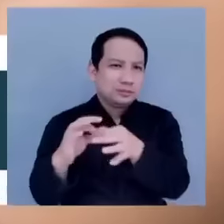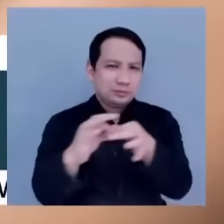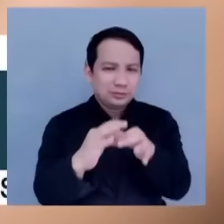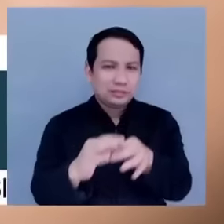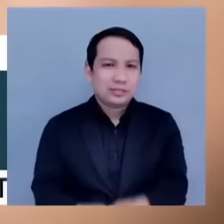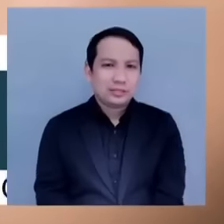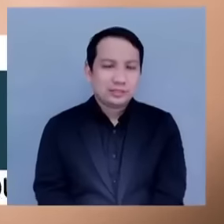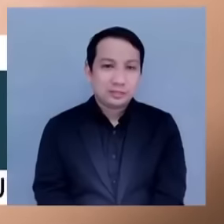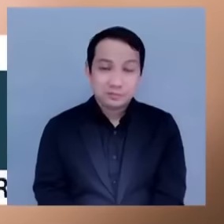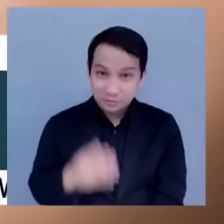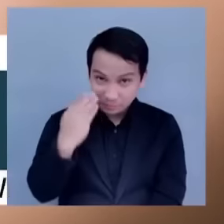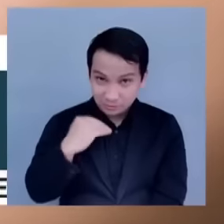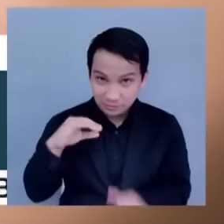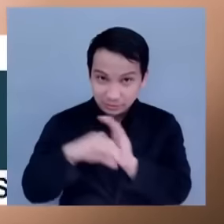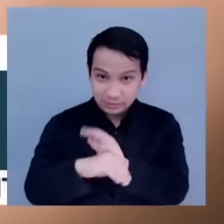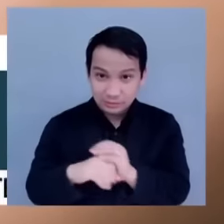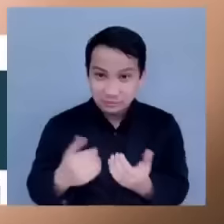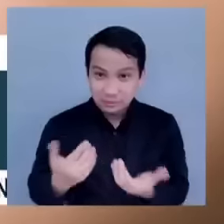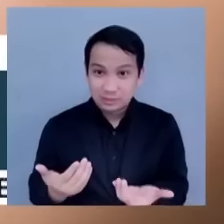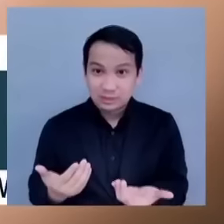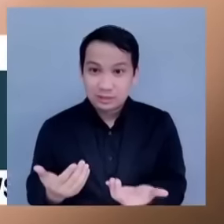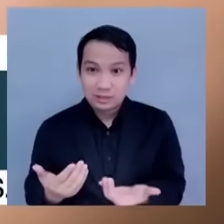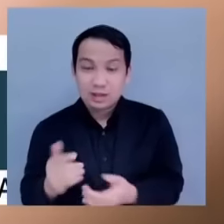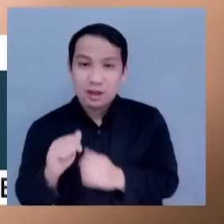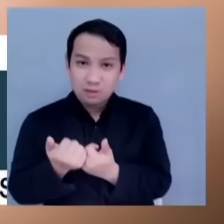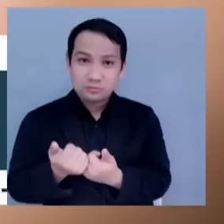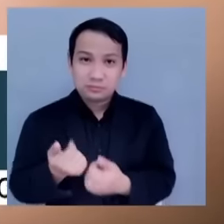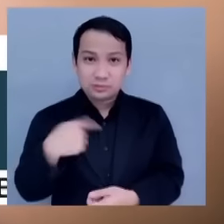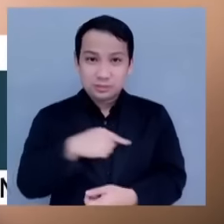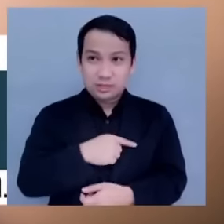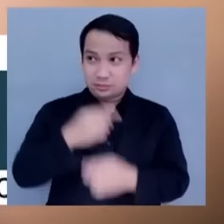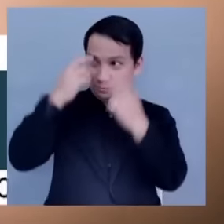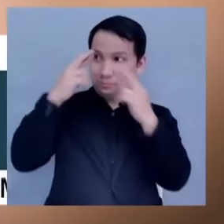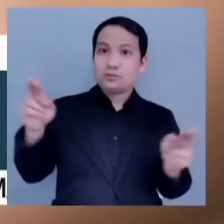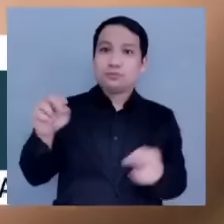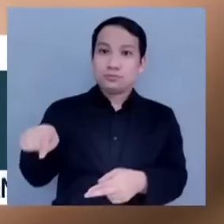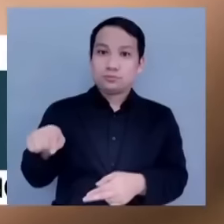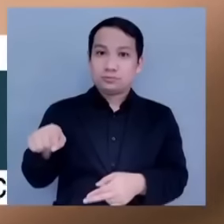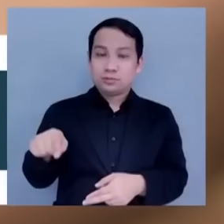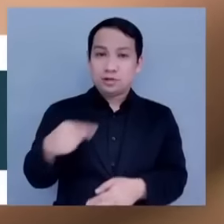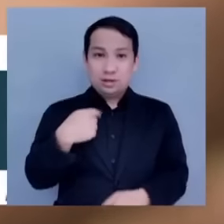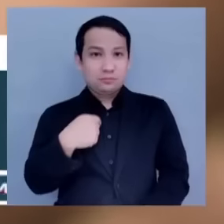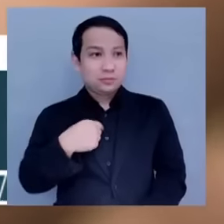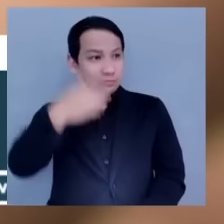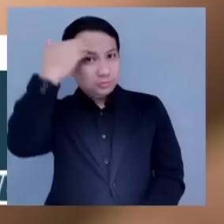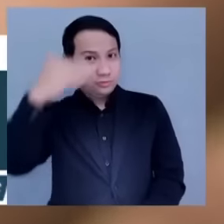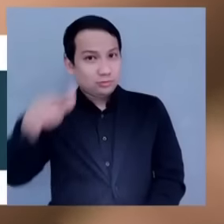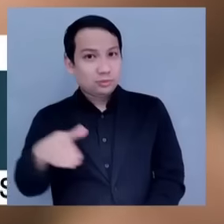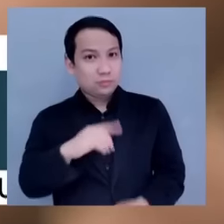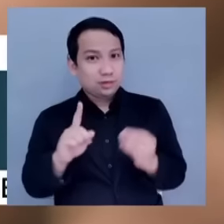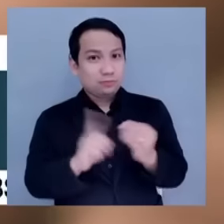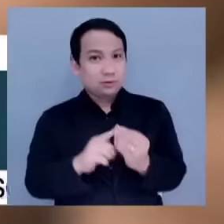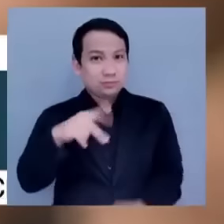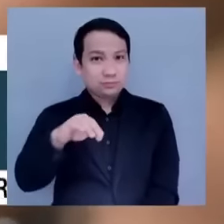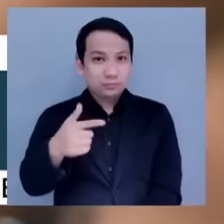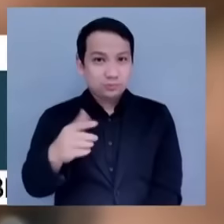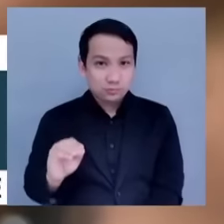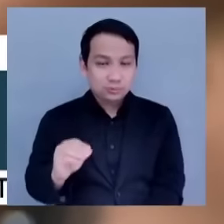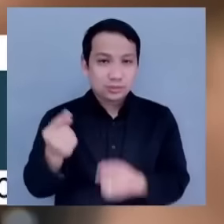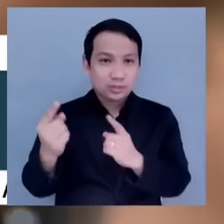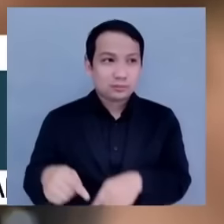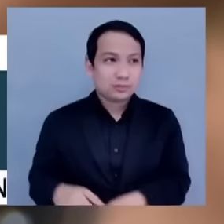it's basically a criminal enterprise. And as mayor, for her to say she did not know this was going on, it's